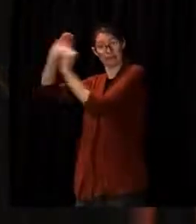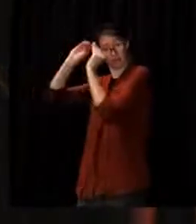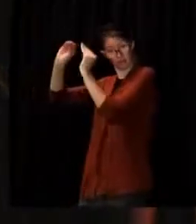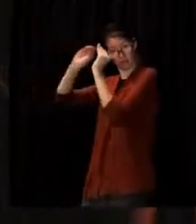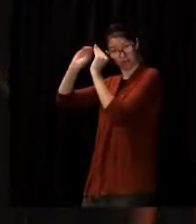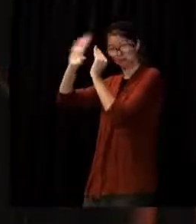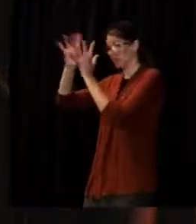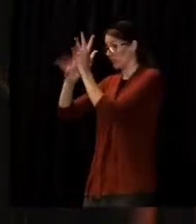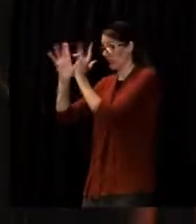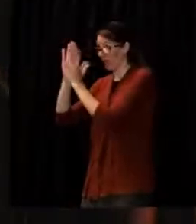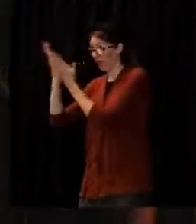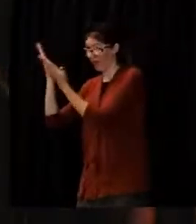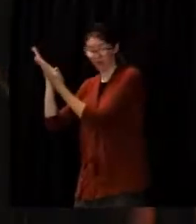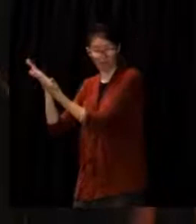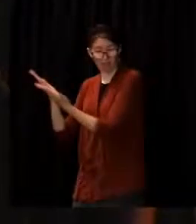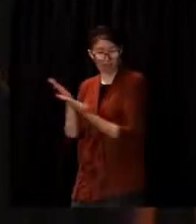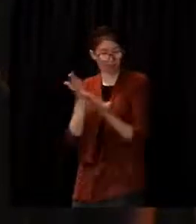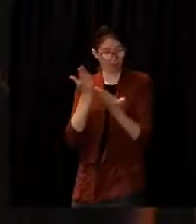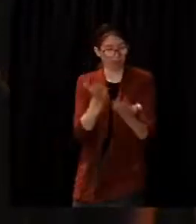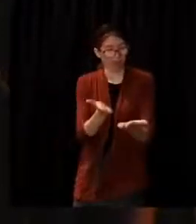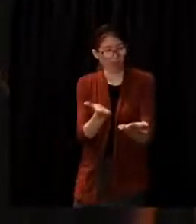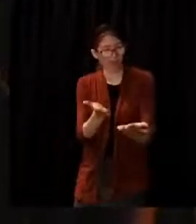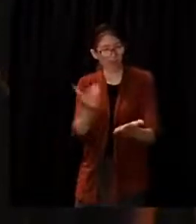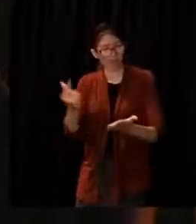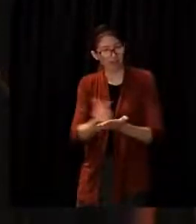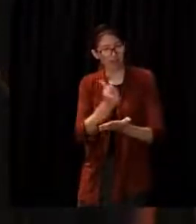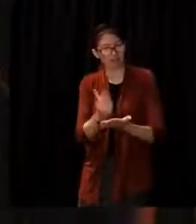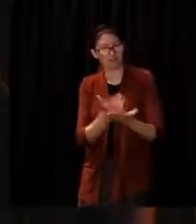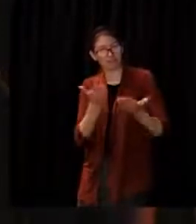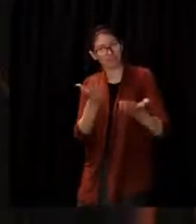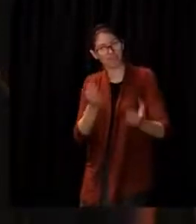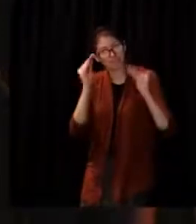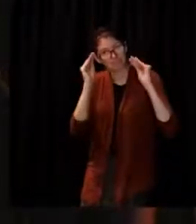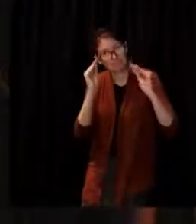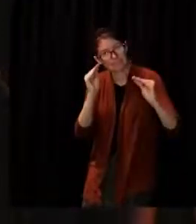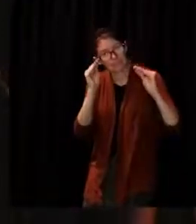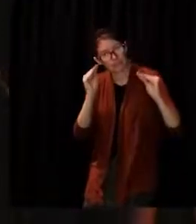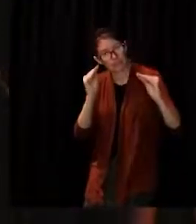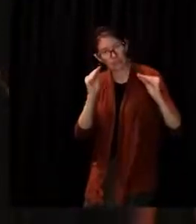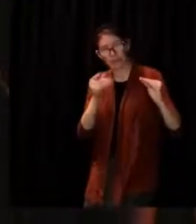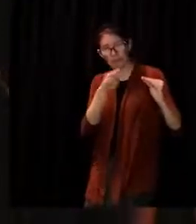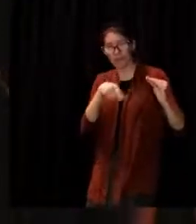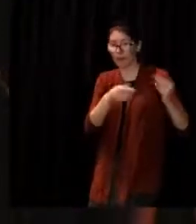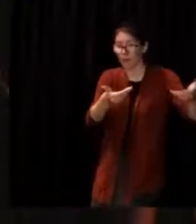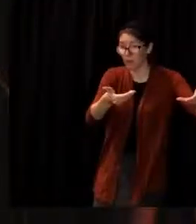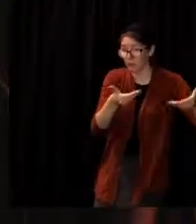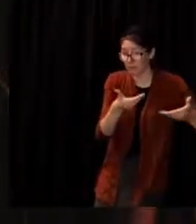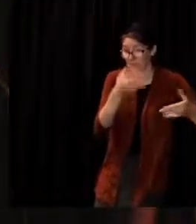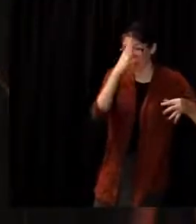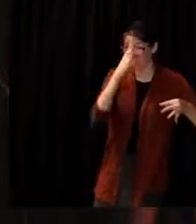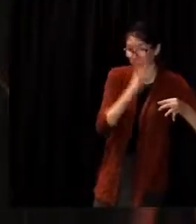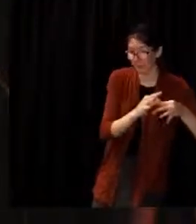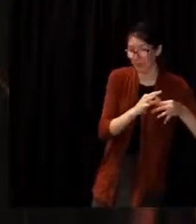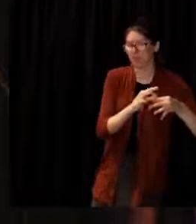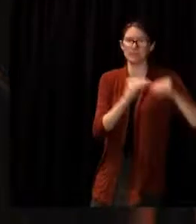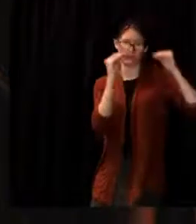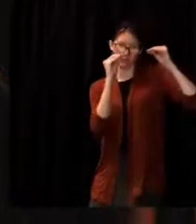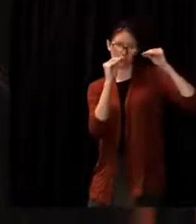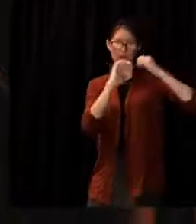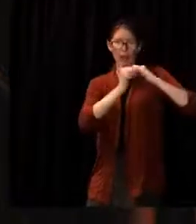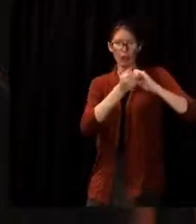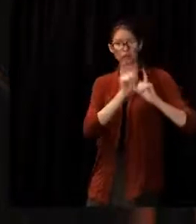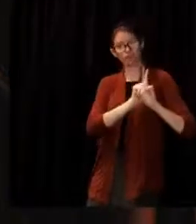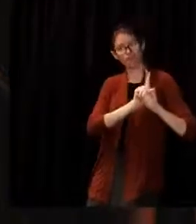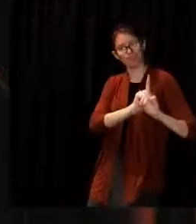his word. And we can present the gospel, which not only brings them into faith, but it shows them how to walk in faith